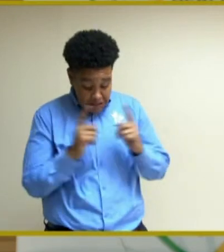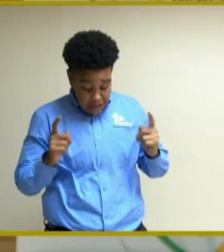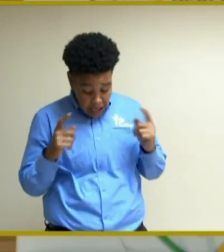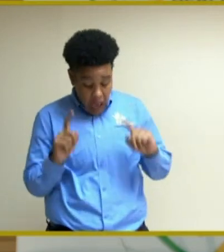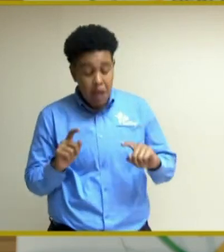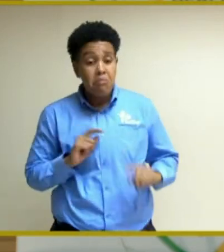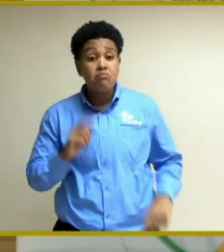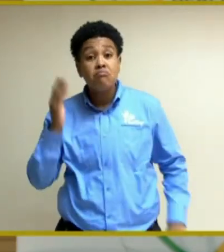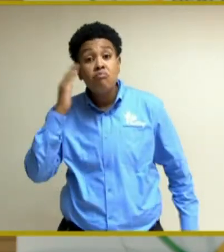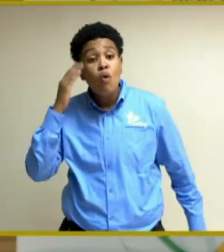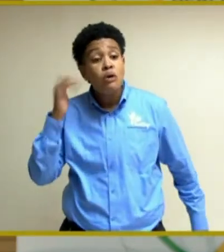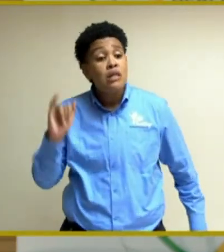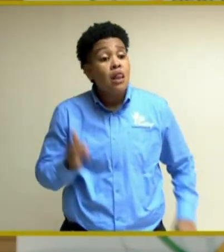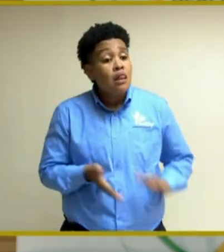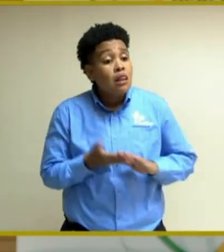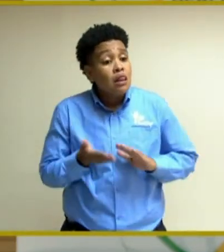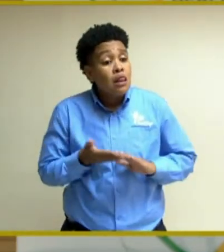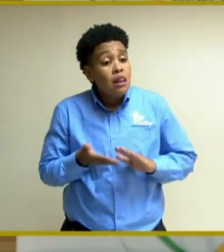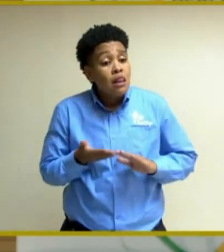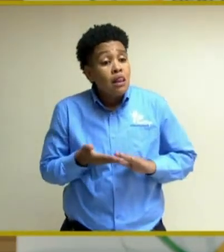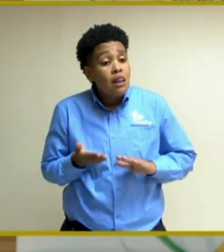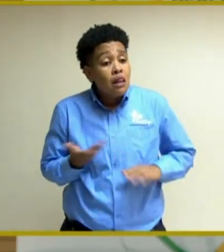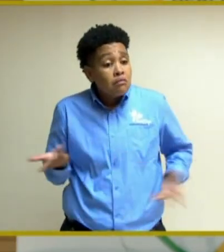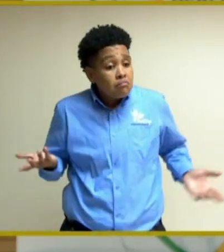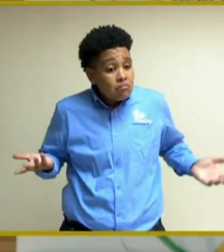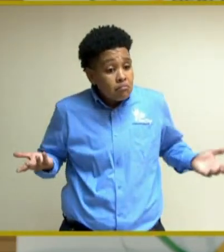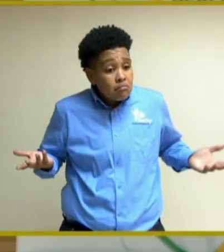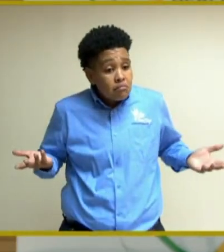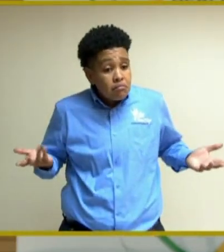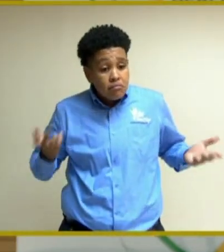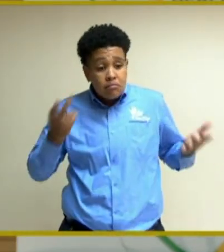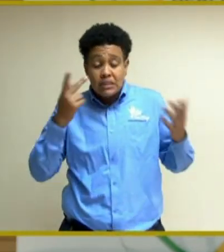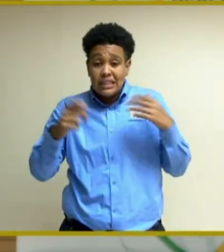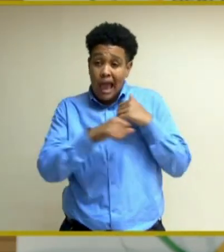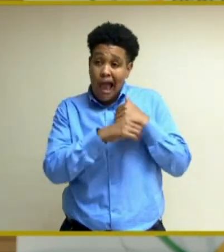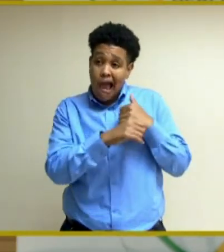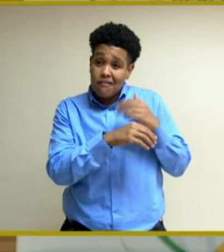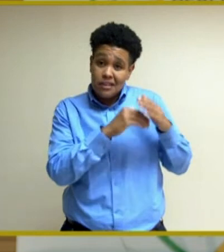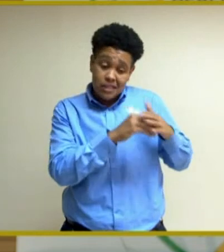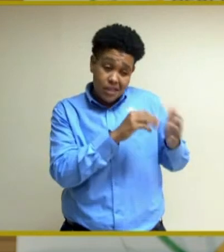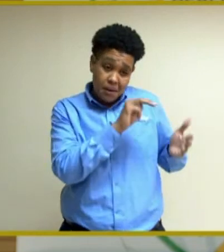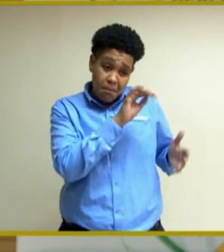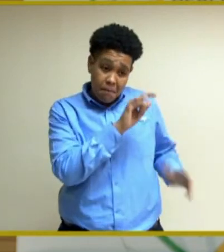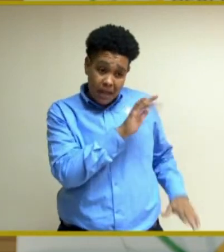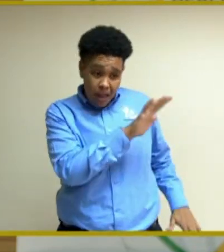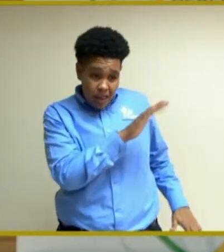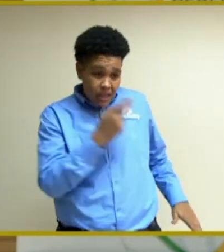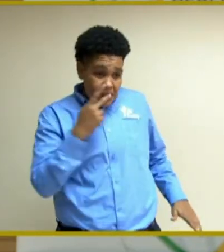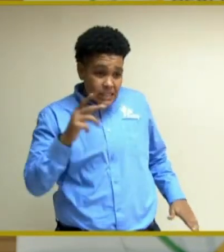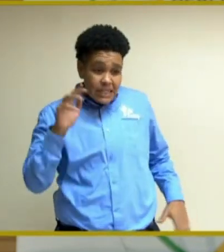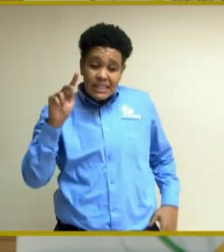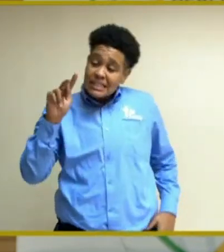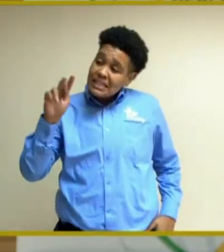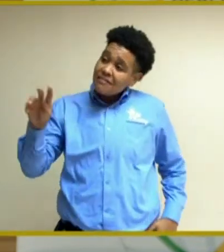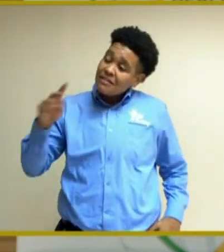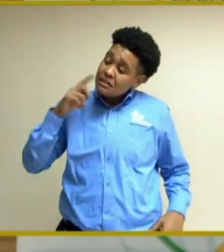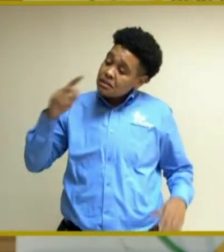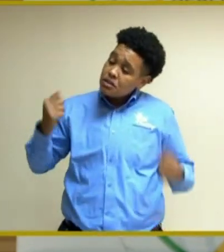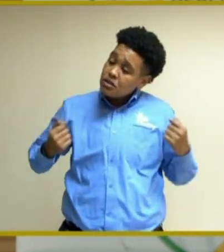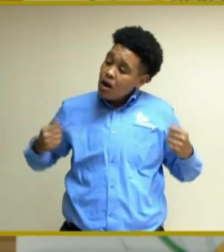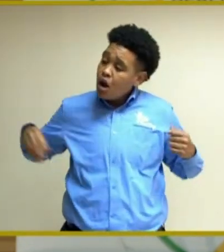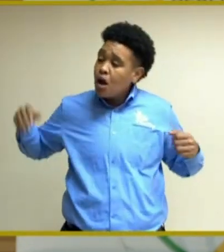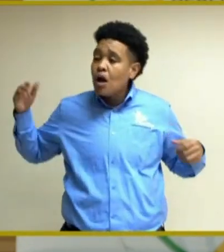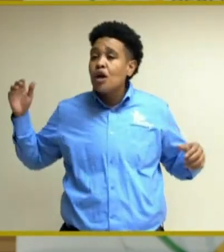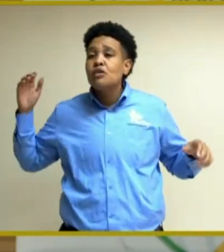that is ongoing. I mean, I do see the ads in the print media, on TV. We do have town criers around in